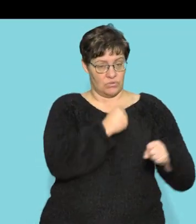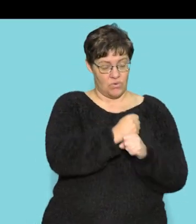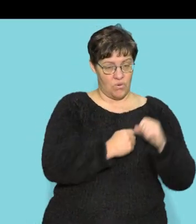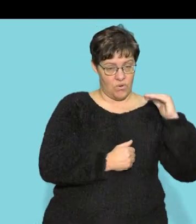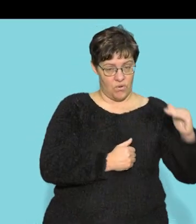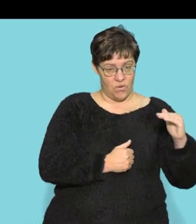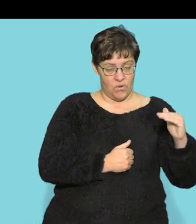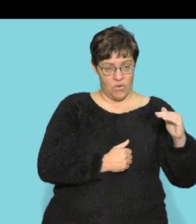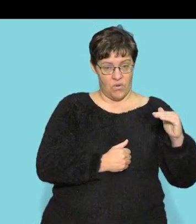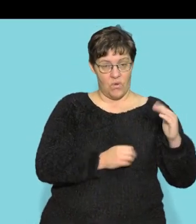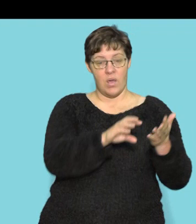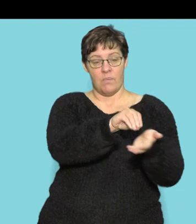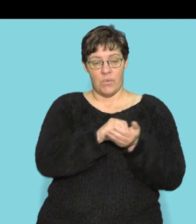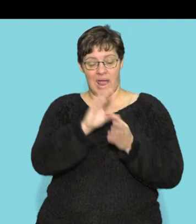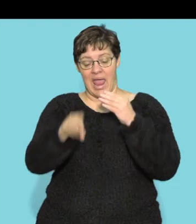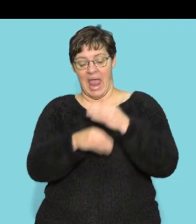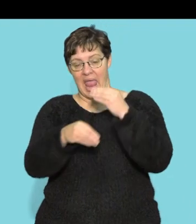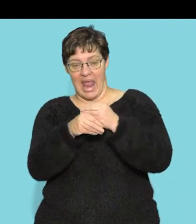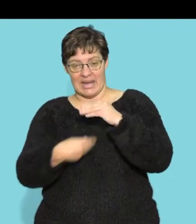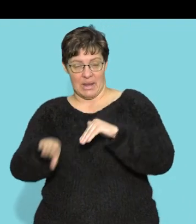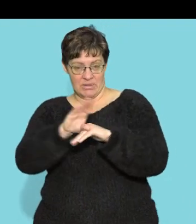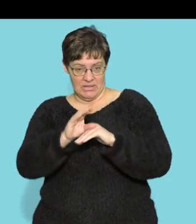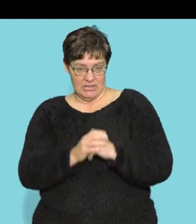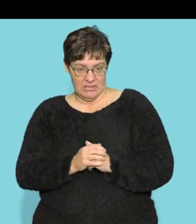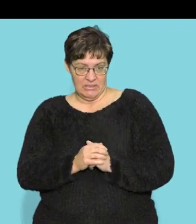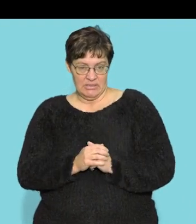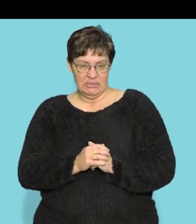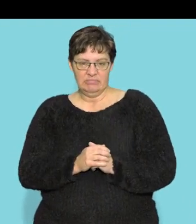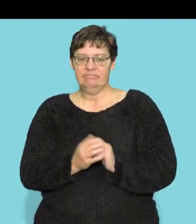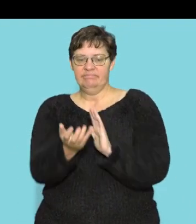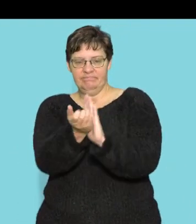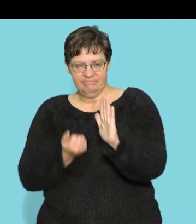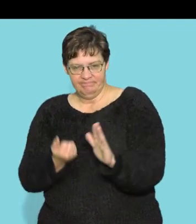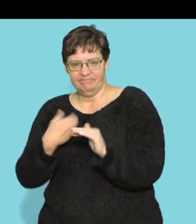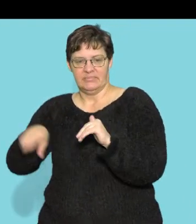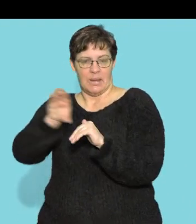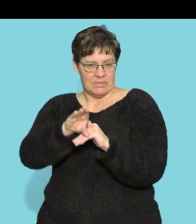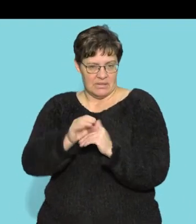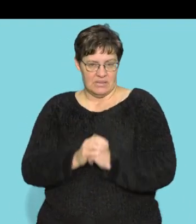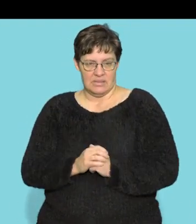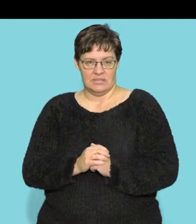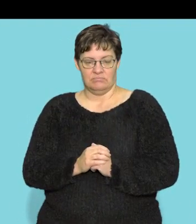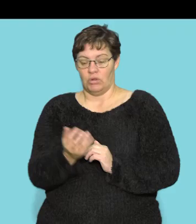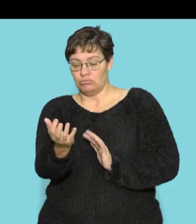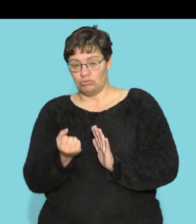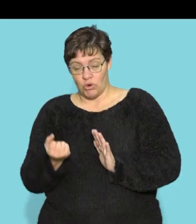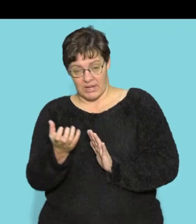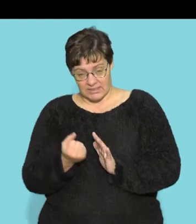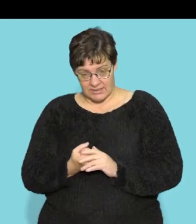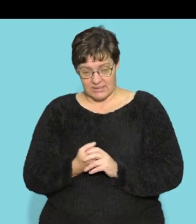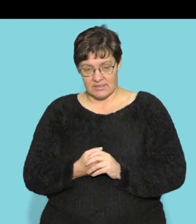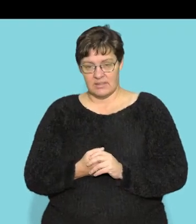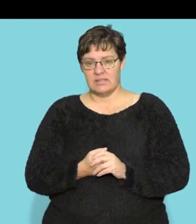year. Bring in your additions of capital, withdrawals of capital, right? Your drawings,